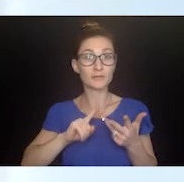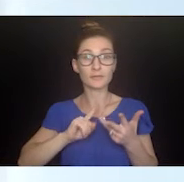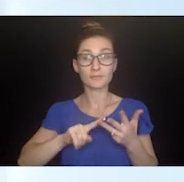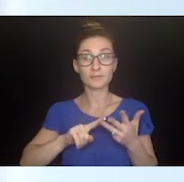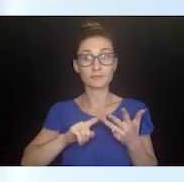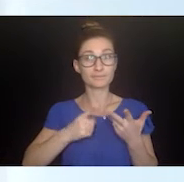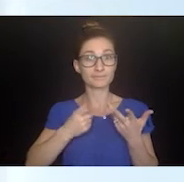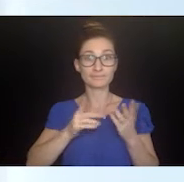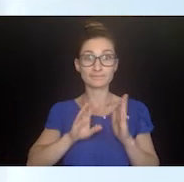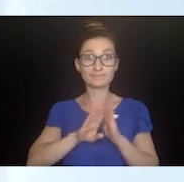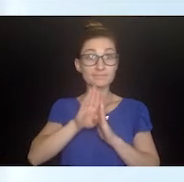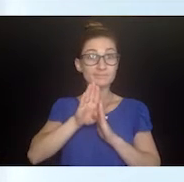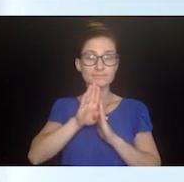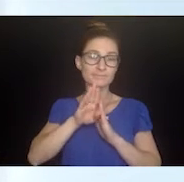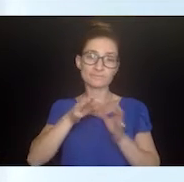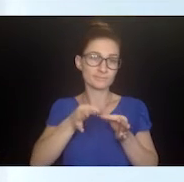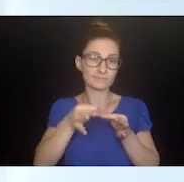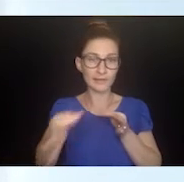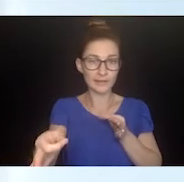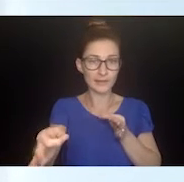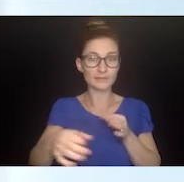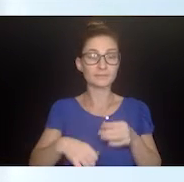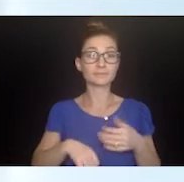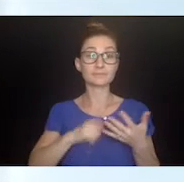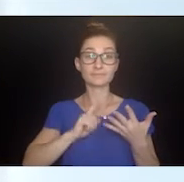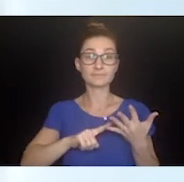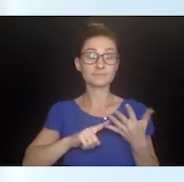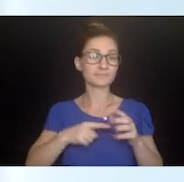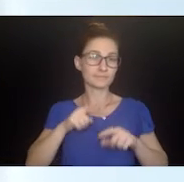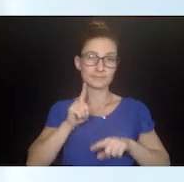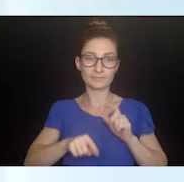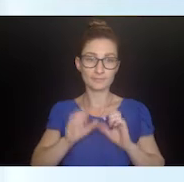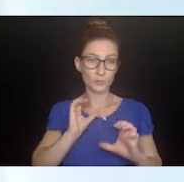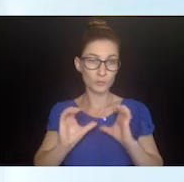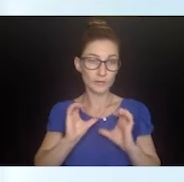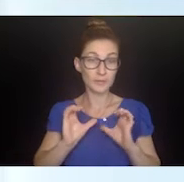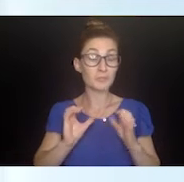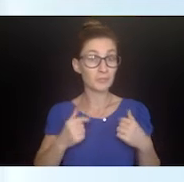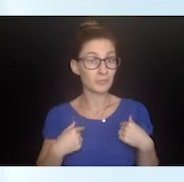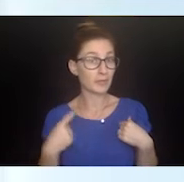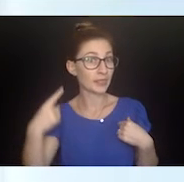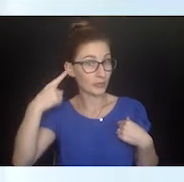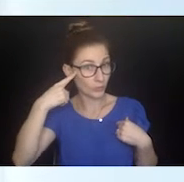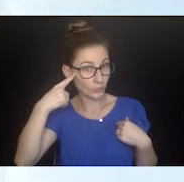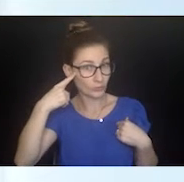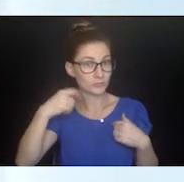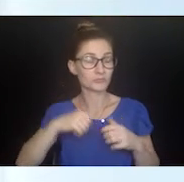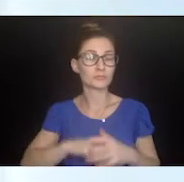delayed. And he has an inability to communicate, or so I thought.